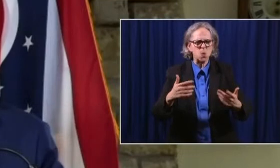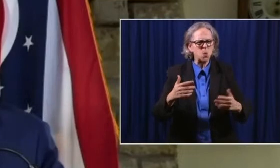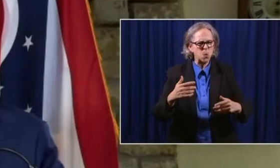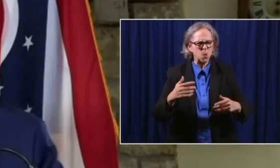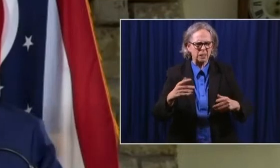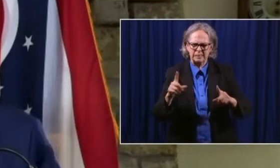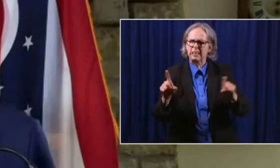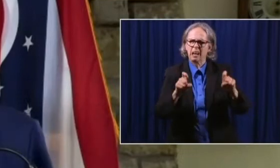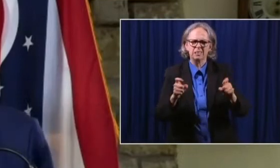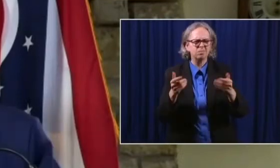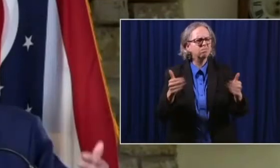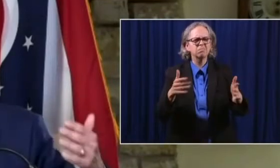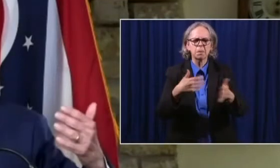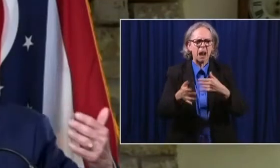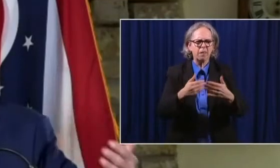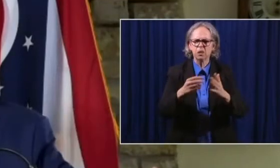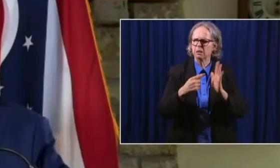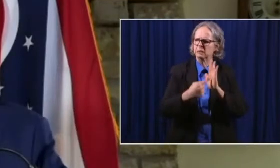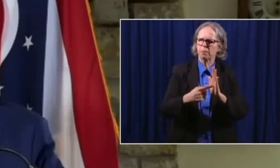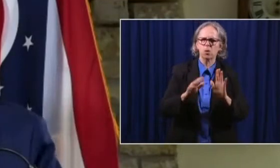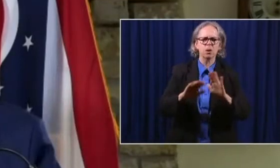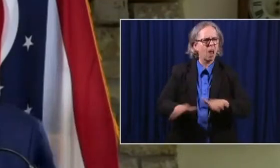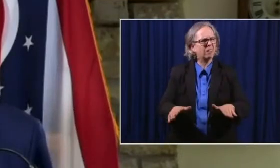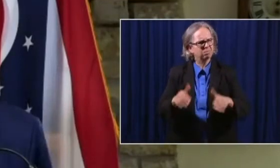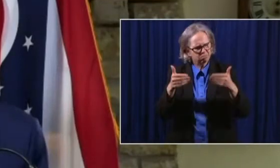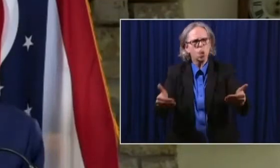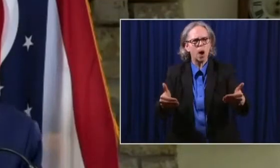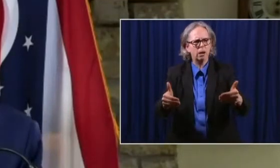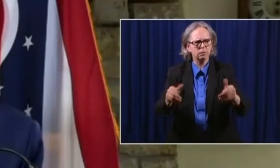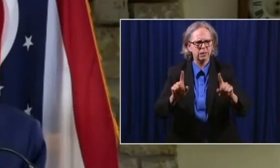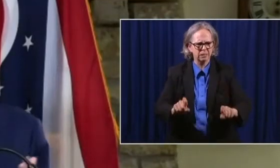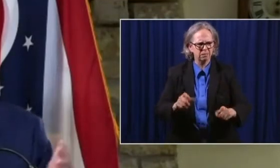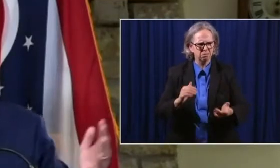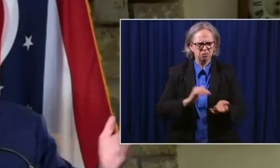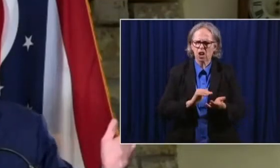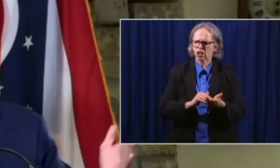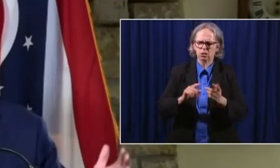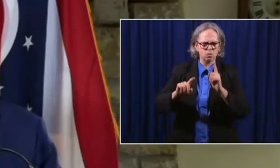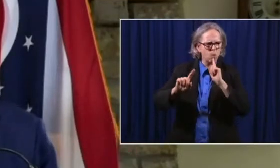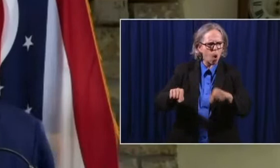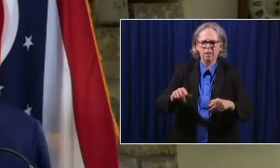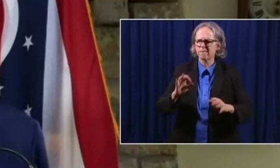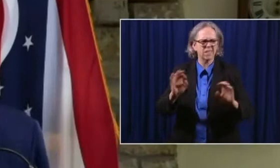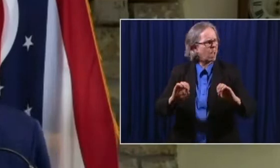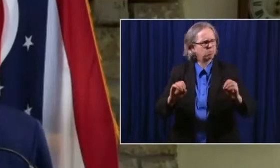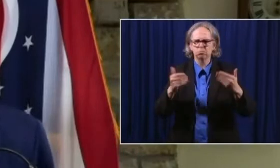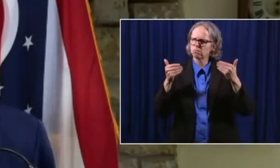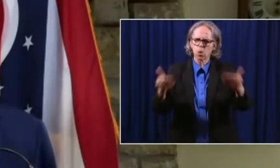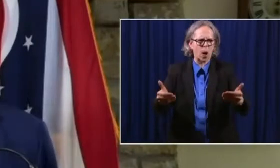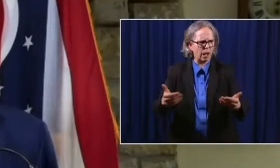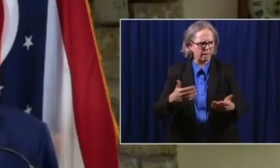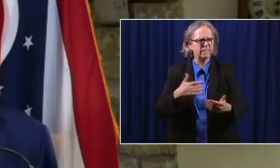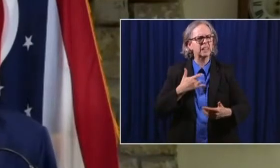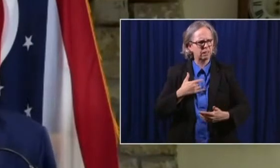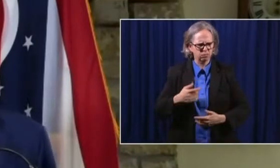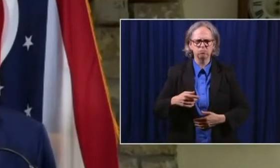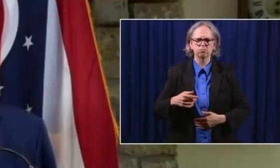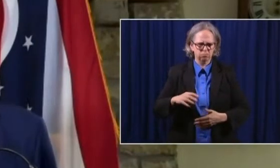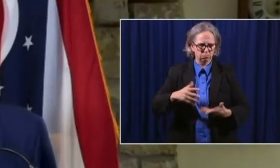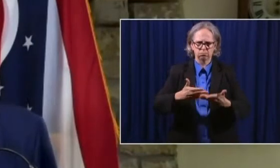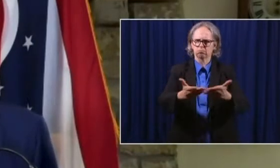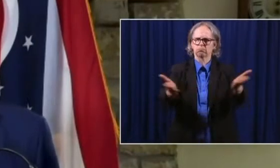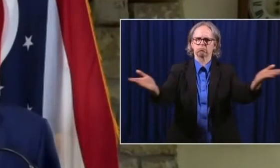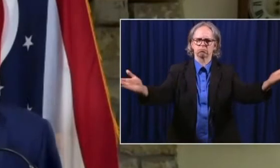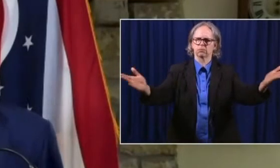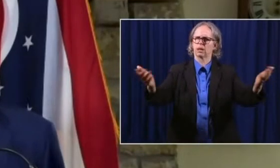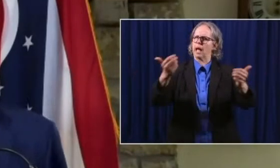prove that they've got symptoms or if they've got doctor's order. I mean, opening this up, I think, has been very, very helpful.